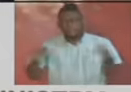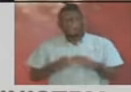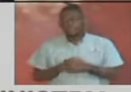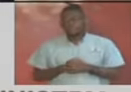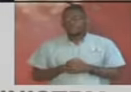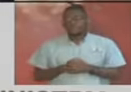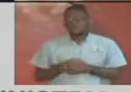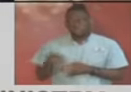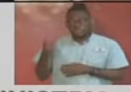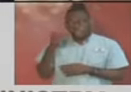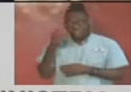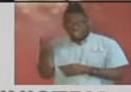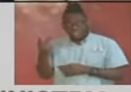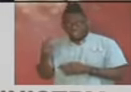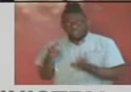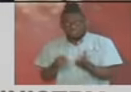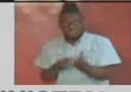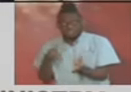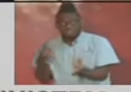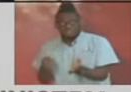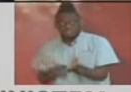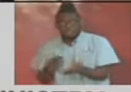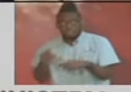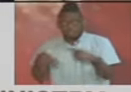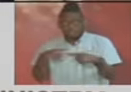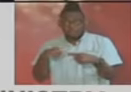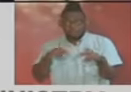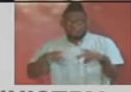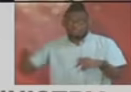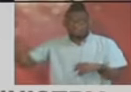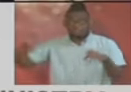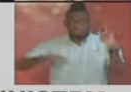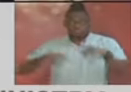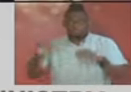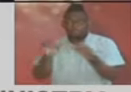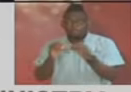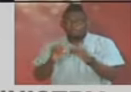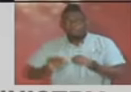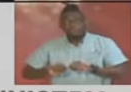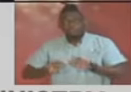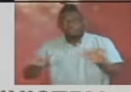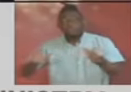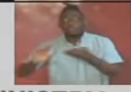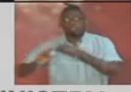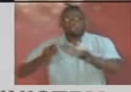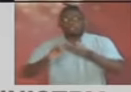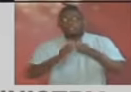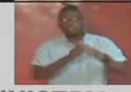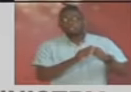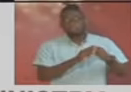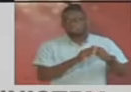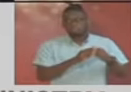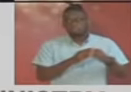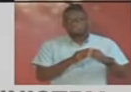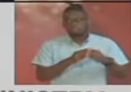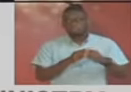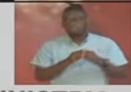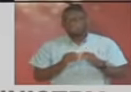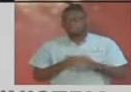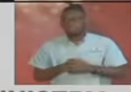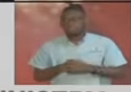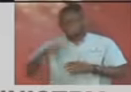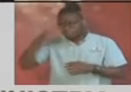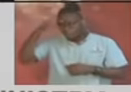seen sometimes also increase in community spread, and that increase in community spread is occurring among the community because